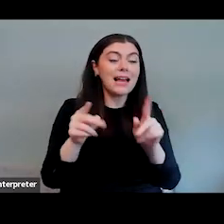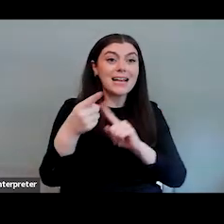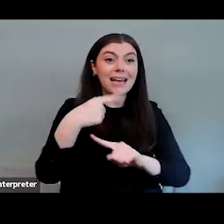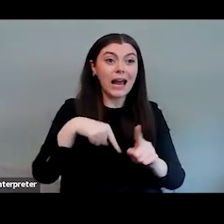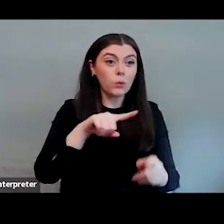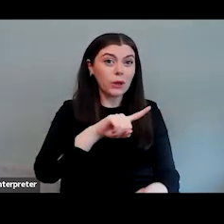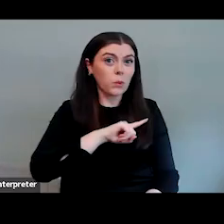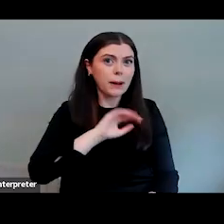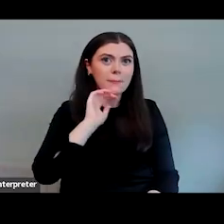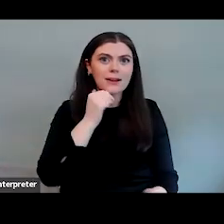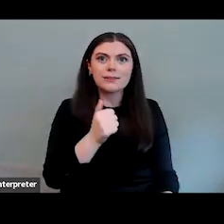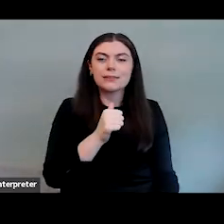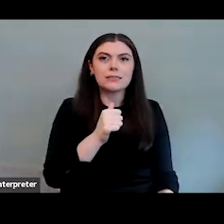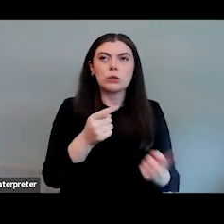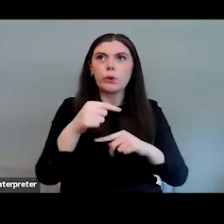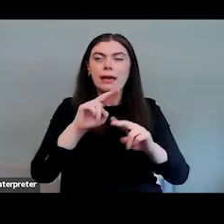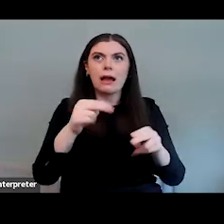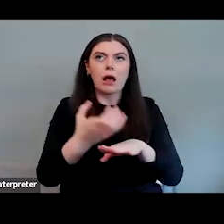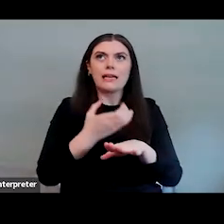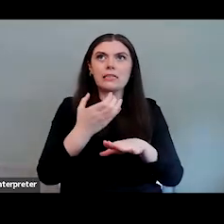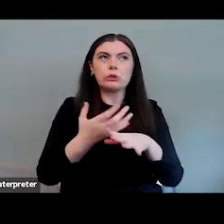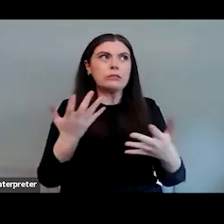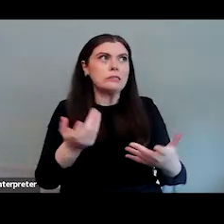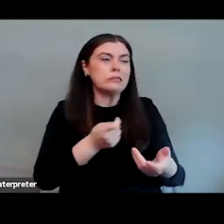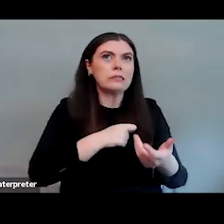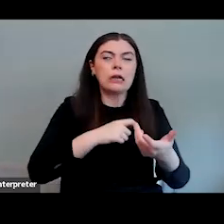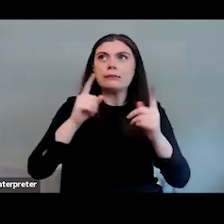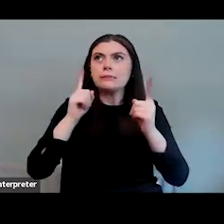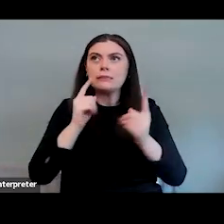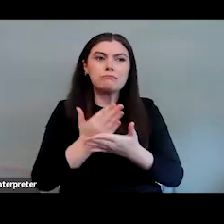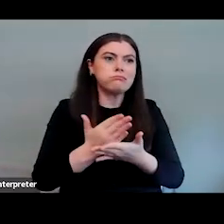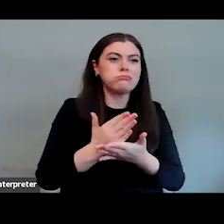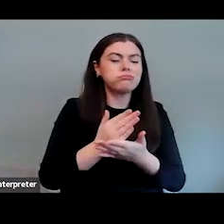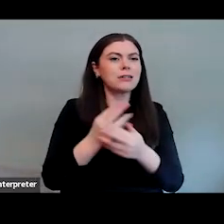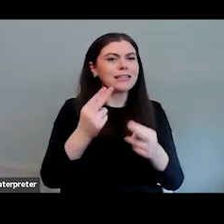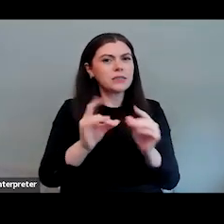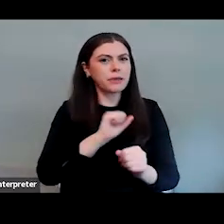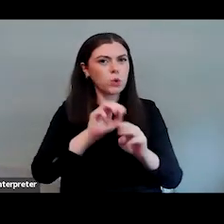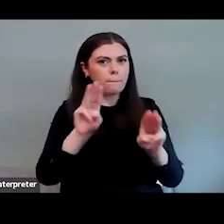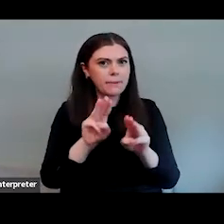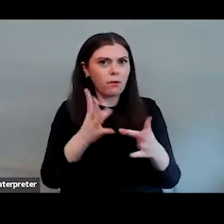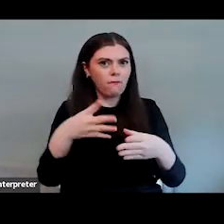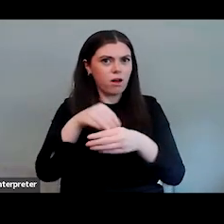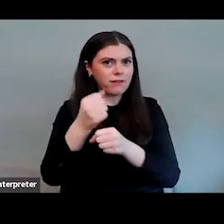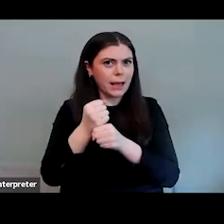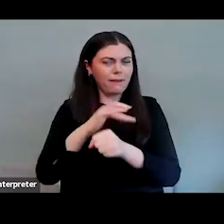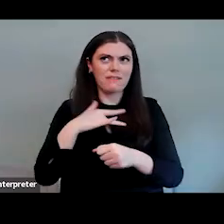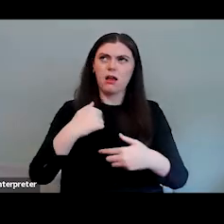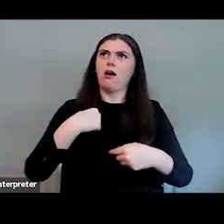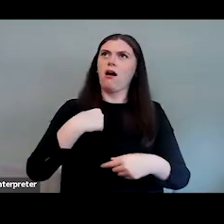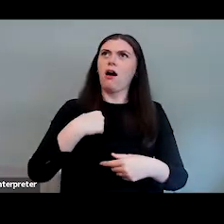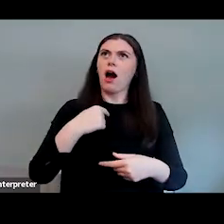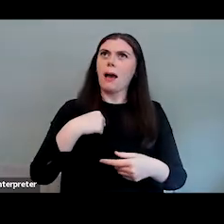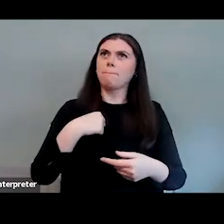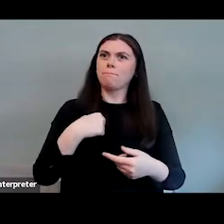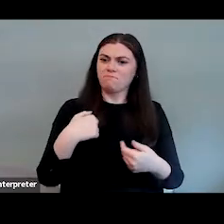nothing worse than despair and hopelessness. And we need to make sure that people can feel that they're part of something that give them power